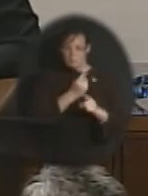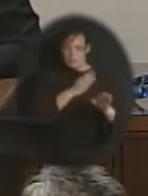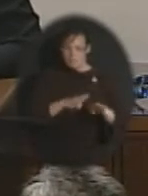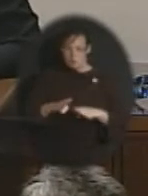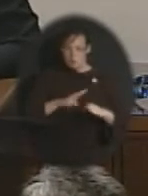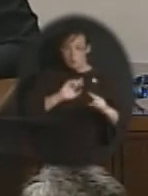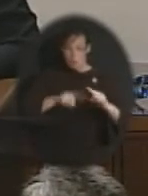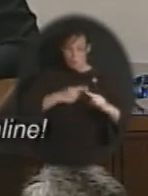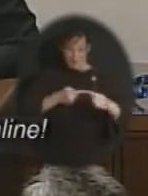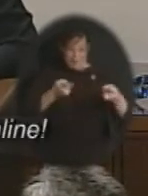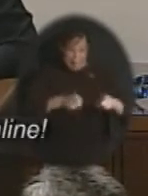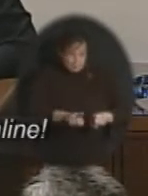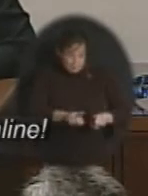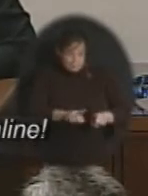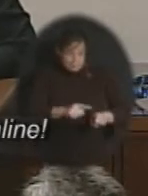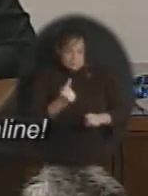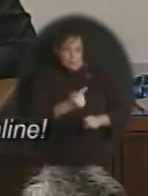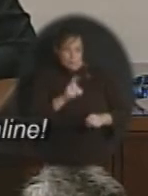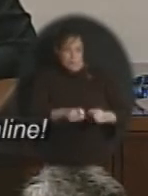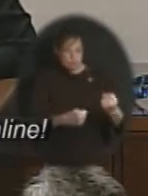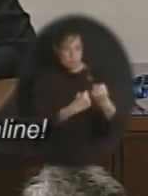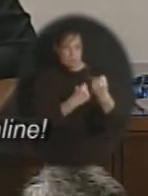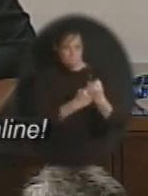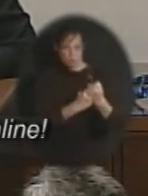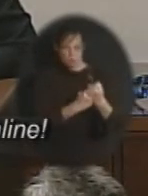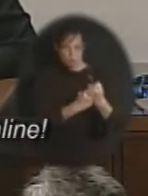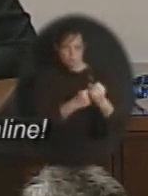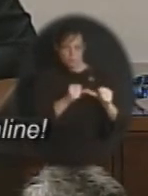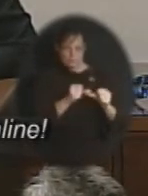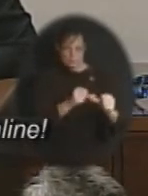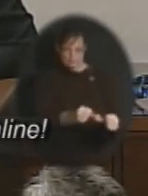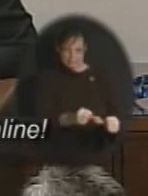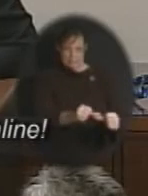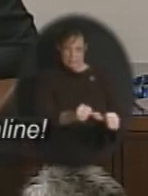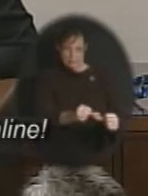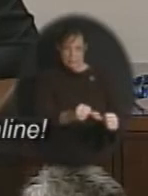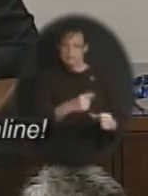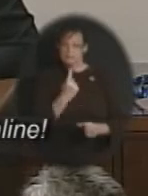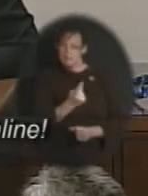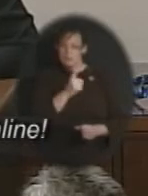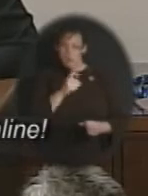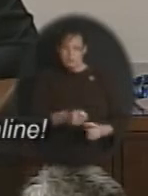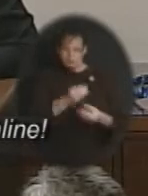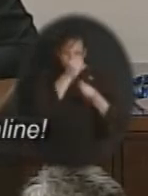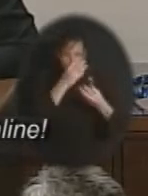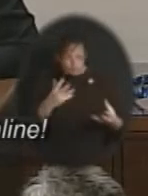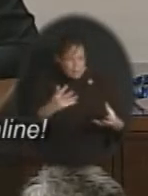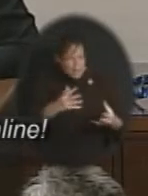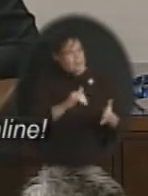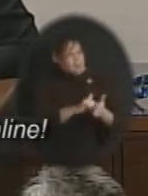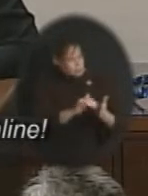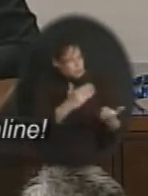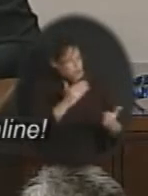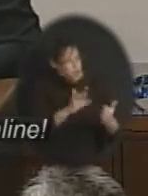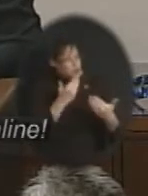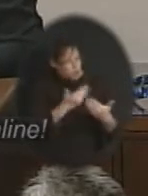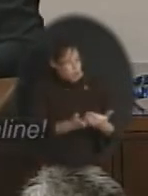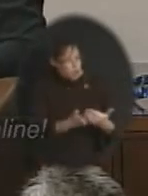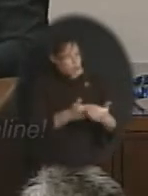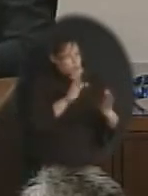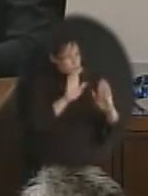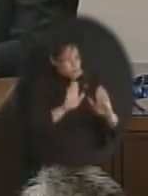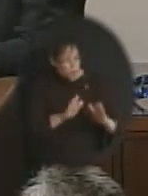appropriate behavior happens, someone's got to reinforce it fairly consistently. Someone's got to say, hey, that was great. Hey, that met